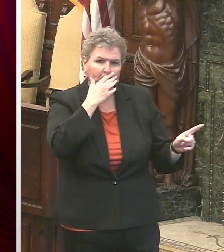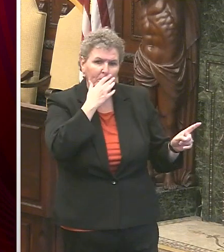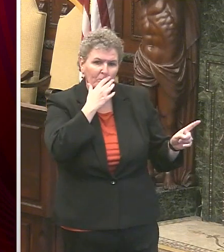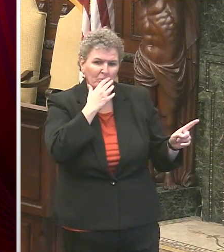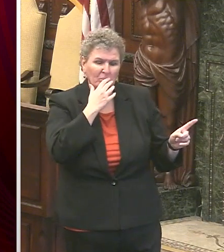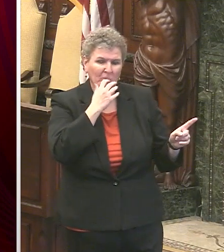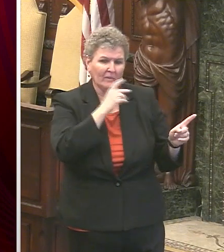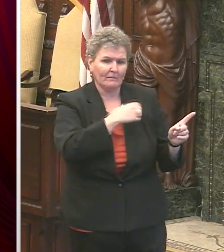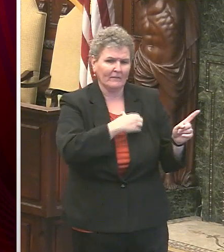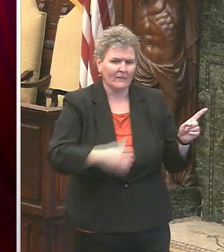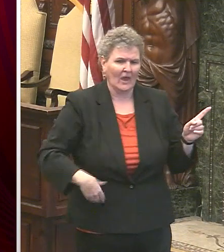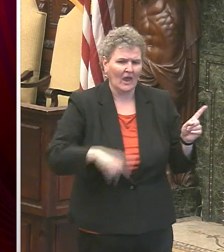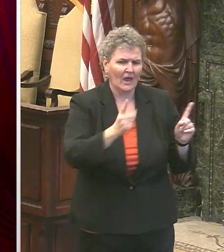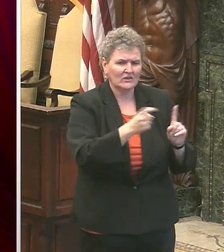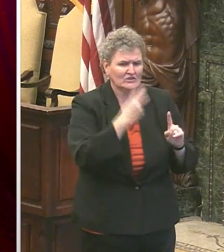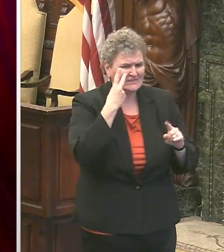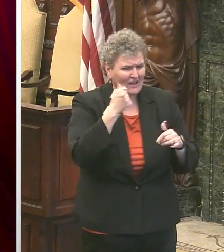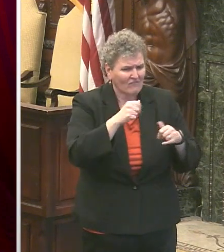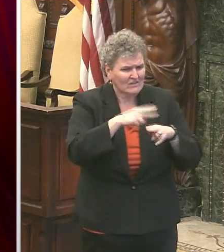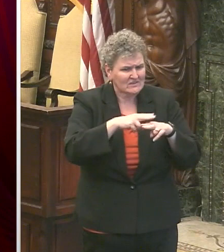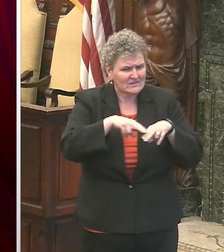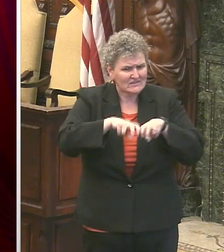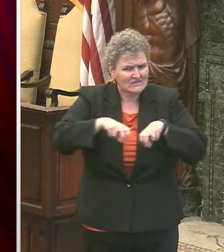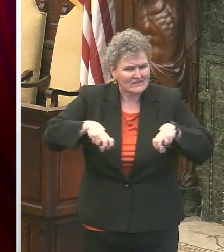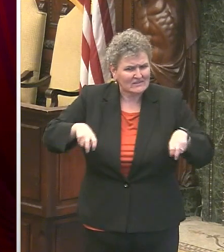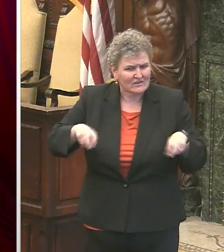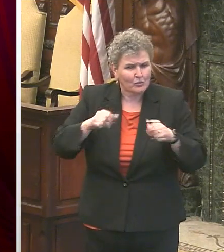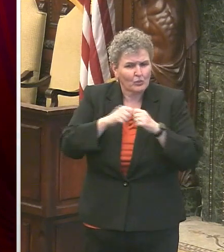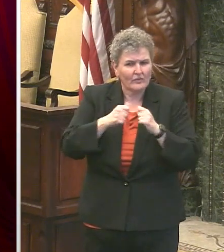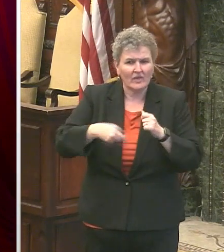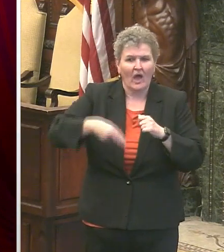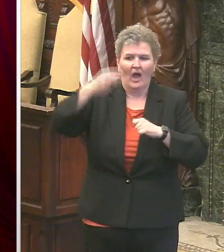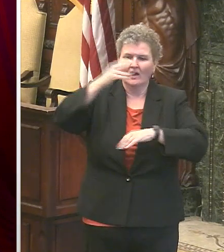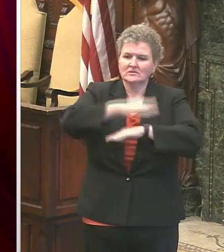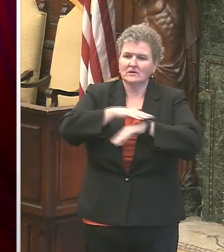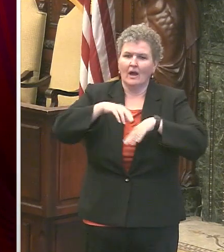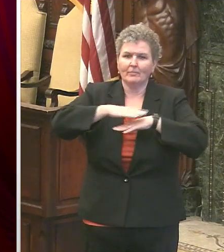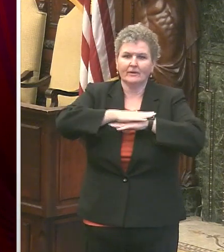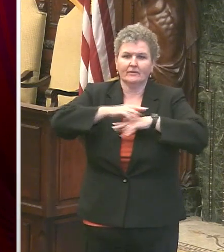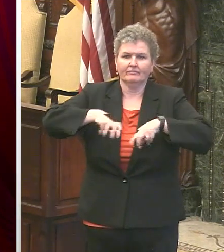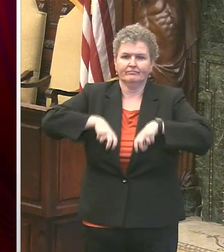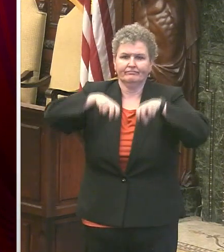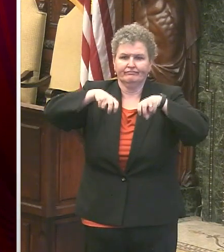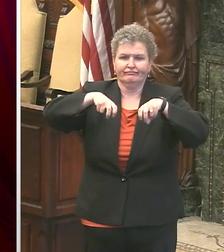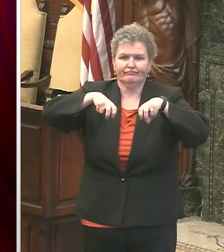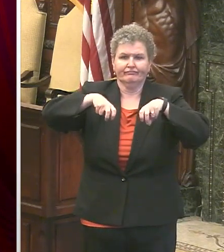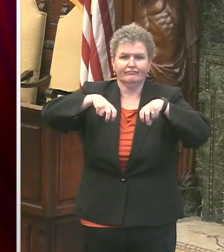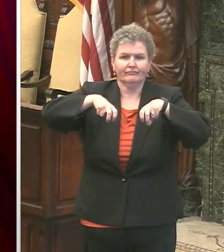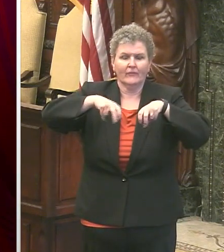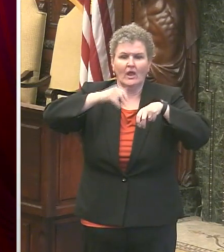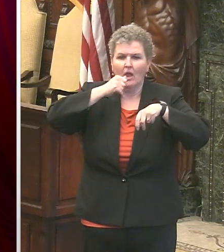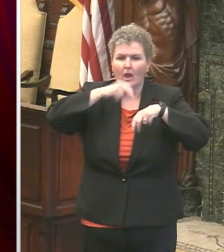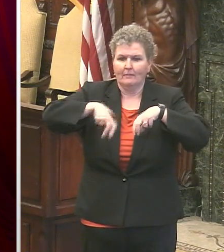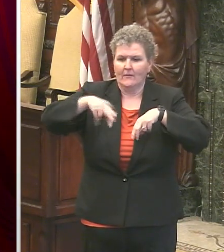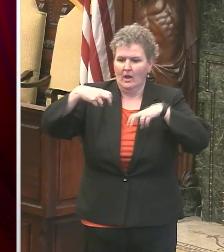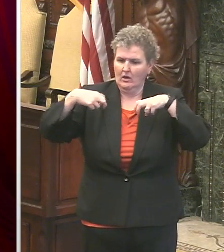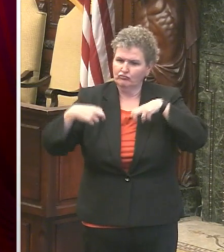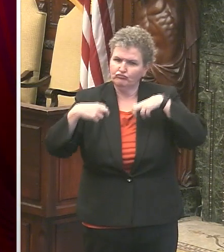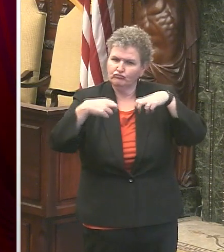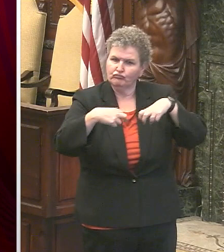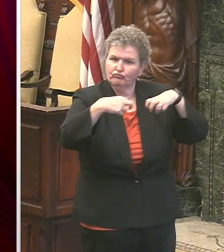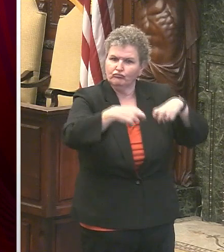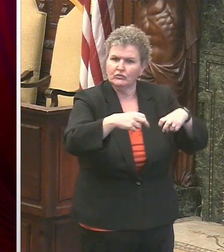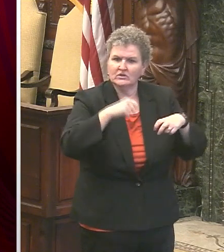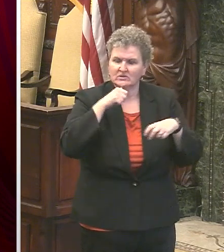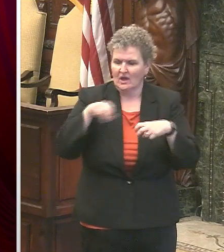seating that I've seen is that they have a high top against the bar and the patrons are facing each other, not facing the